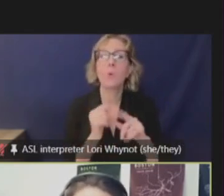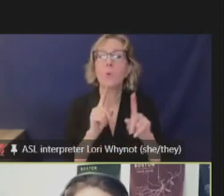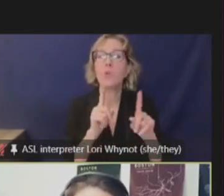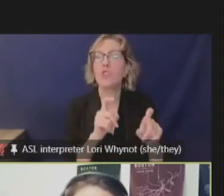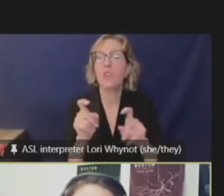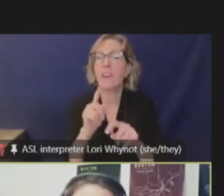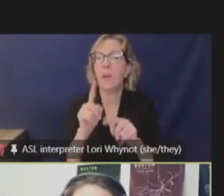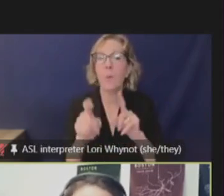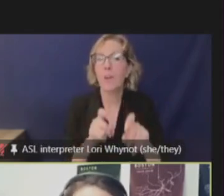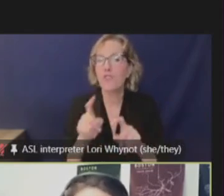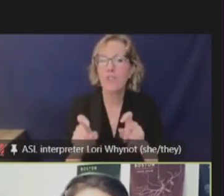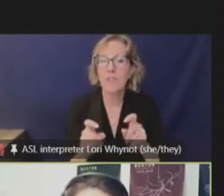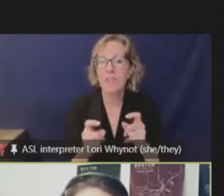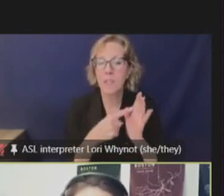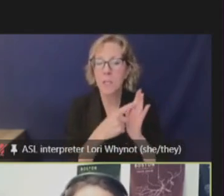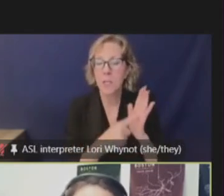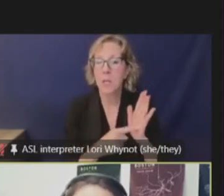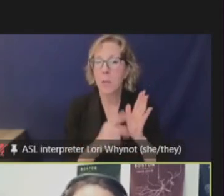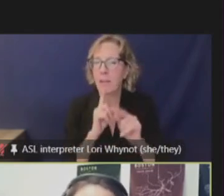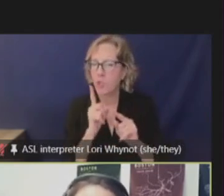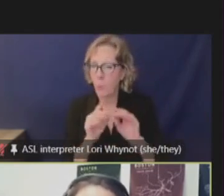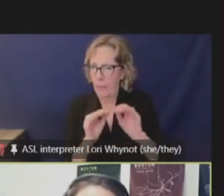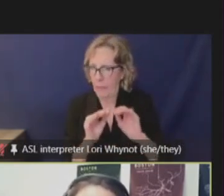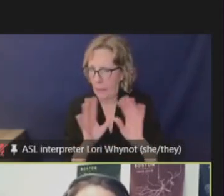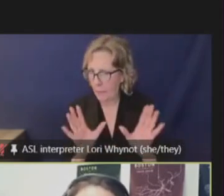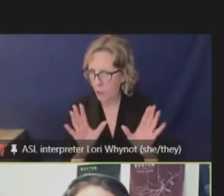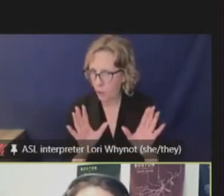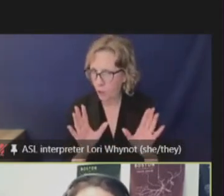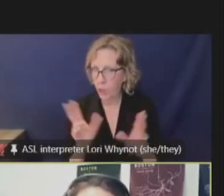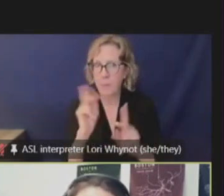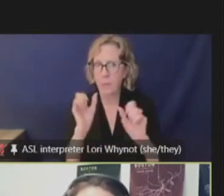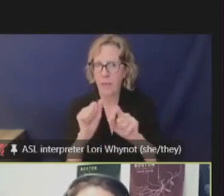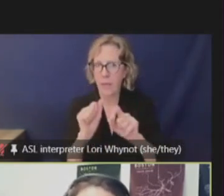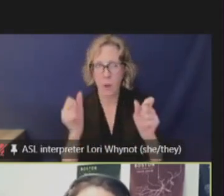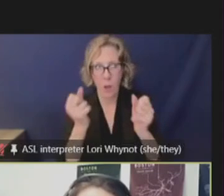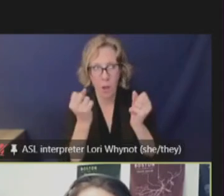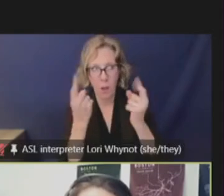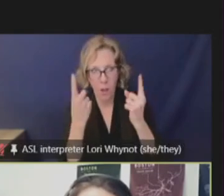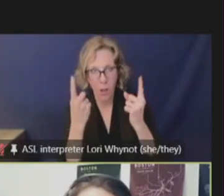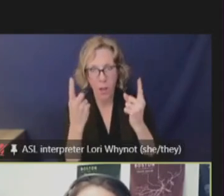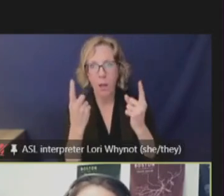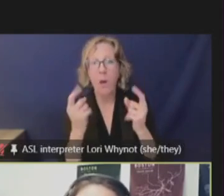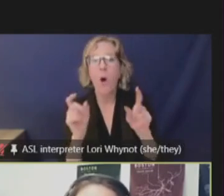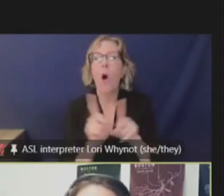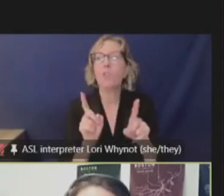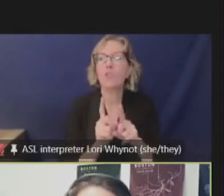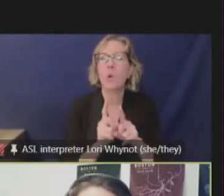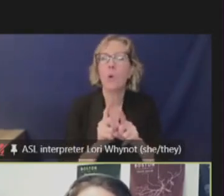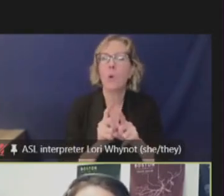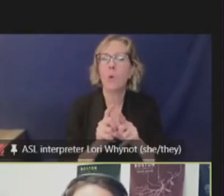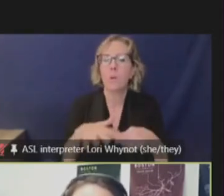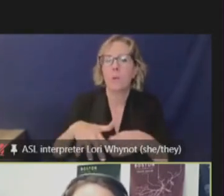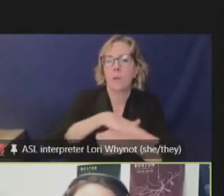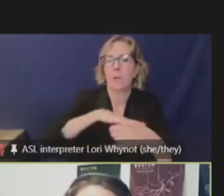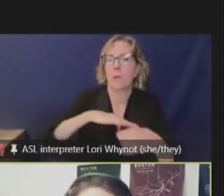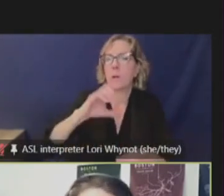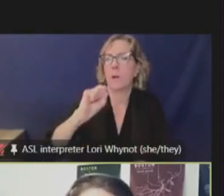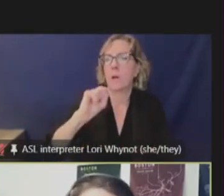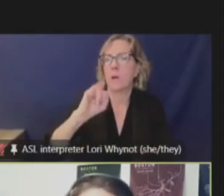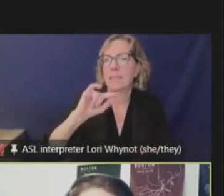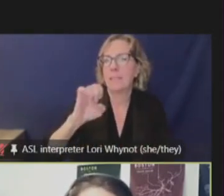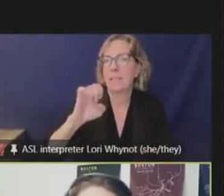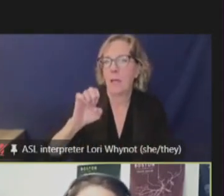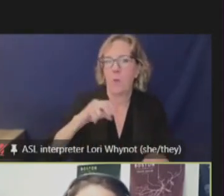is really clear and understandable, and going through our site walk. That way we can make sure that as we're